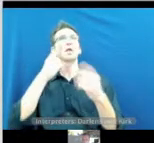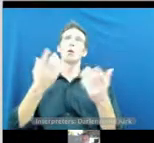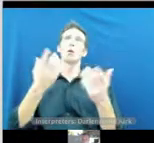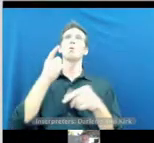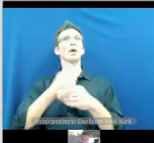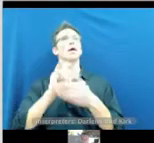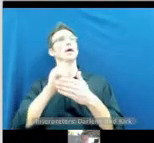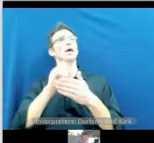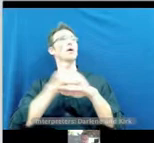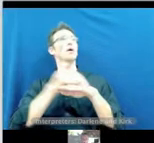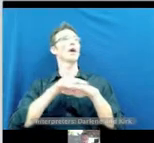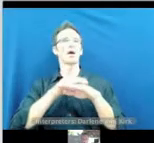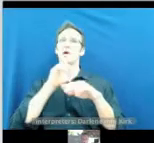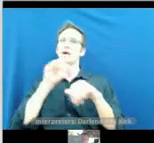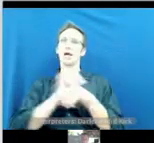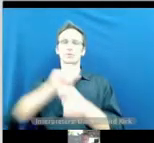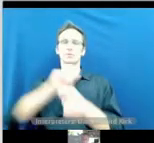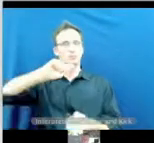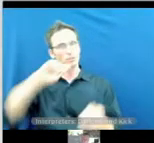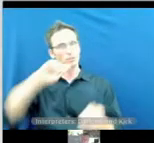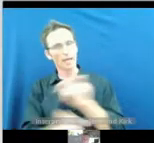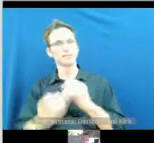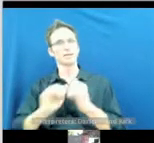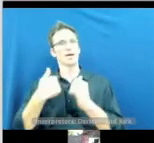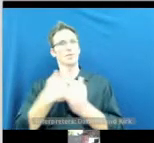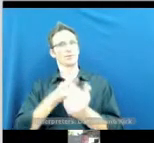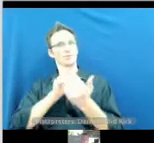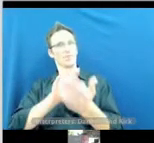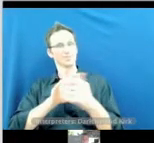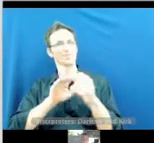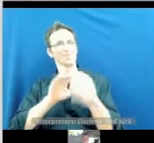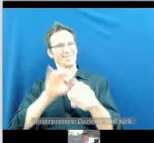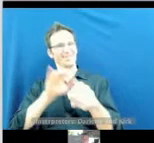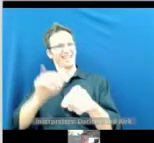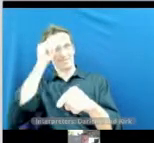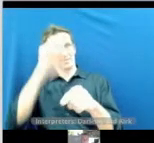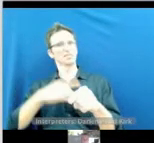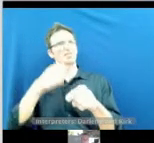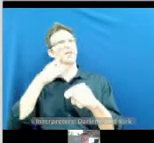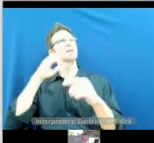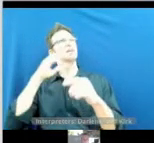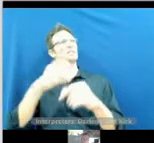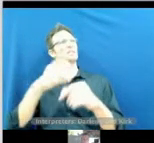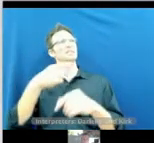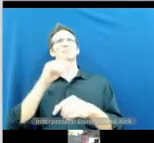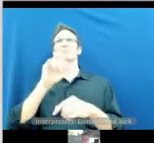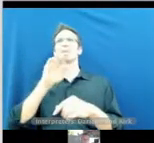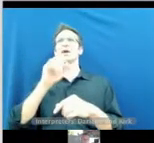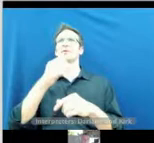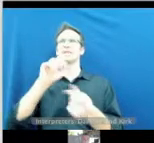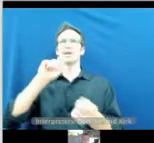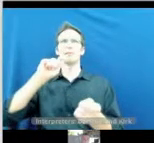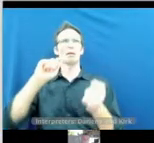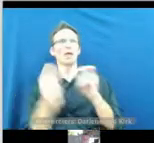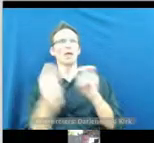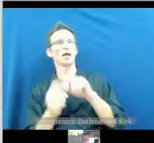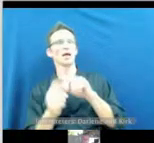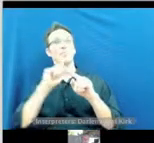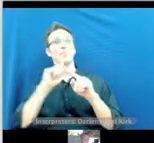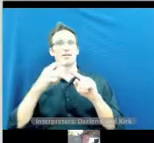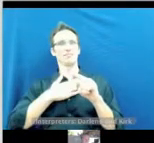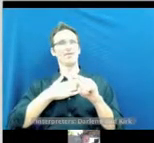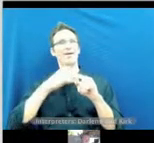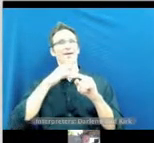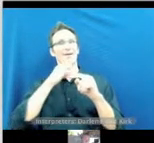as our pal here on the computer says, I thought I felt a paradigm shift, but it was just really my undershorts riding up. Because we start to talk about